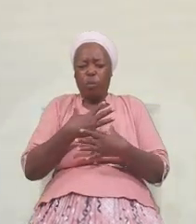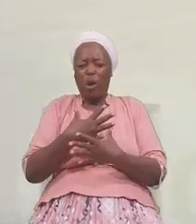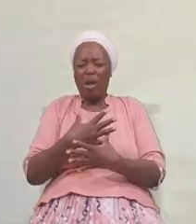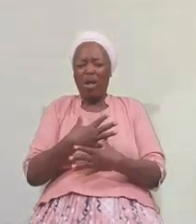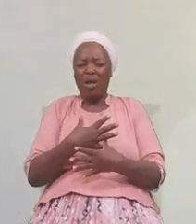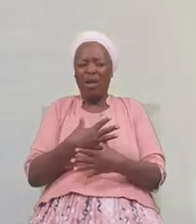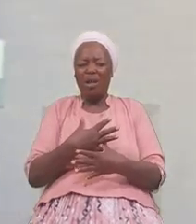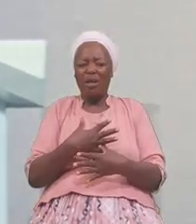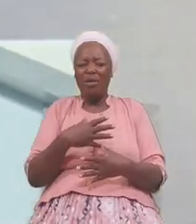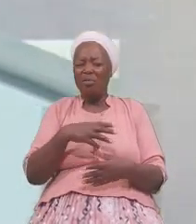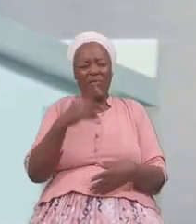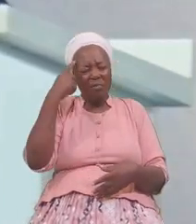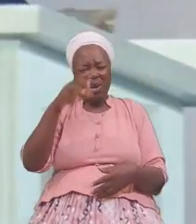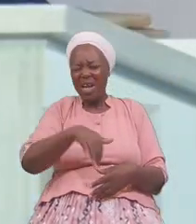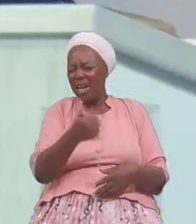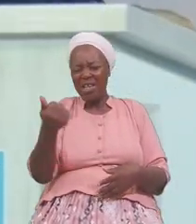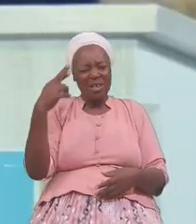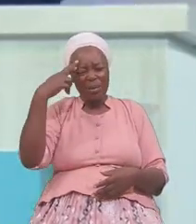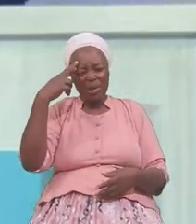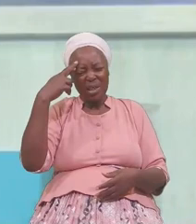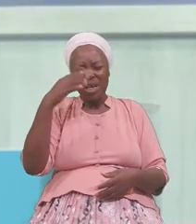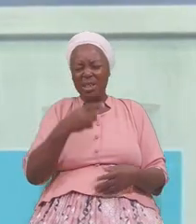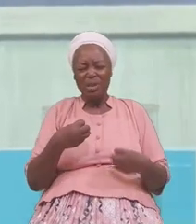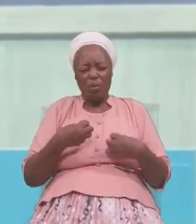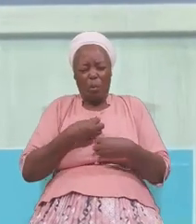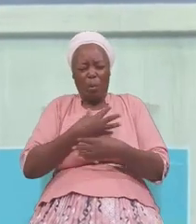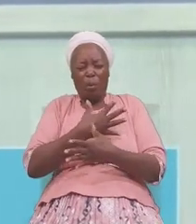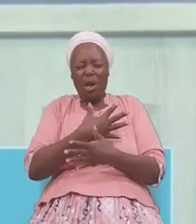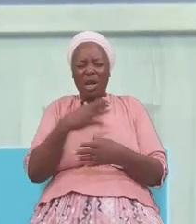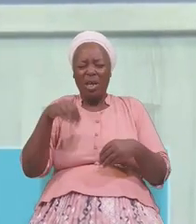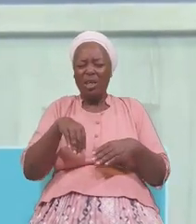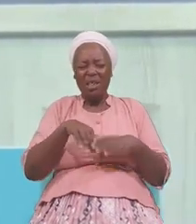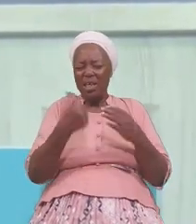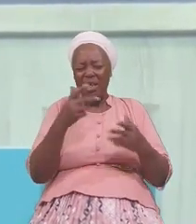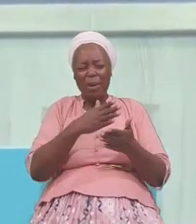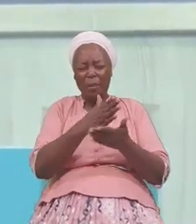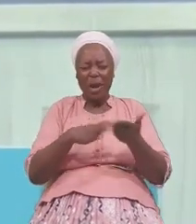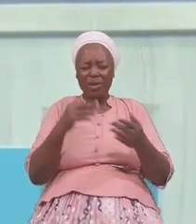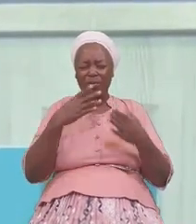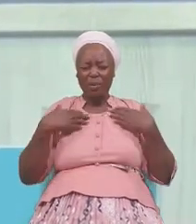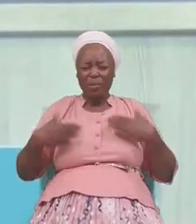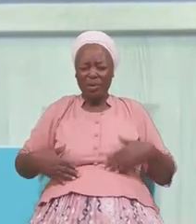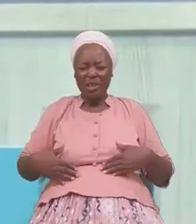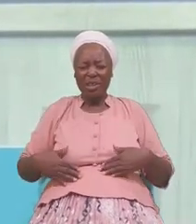for whatever reason, the swelling in any part of the body,